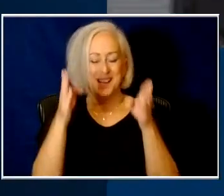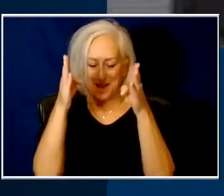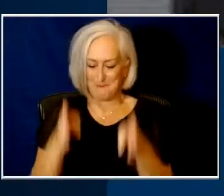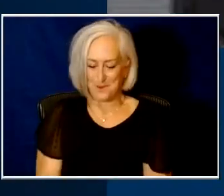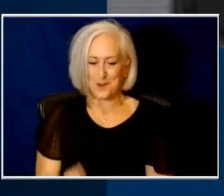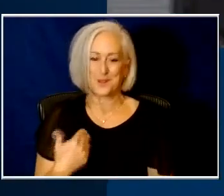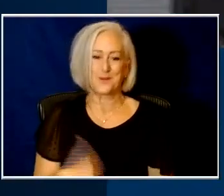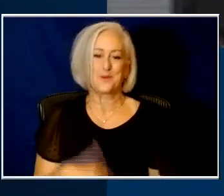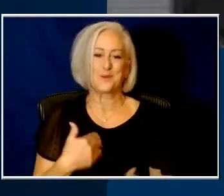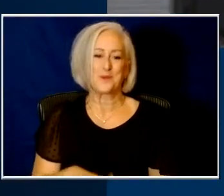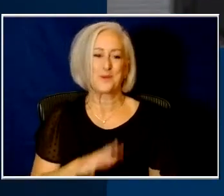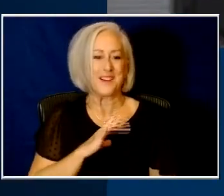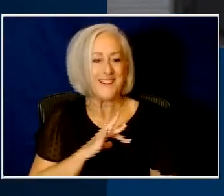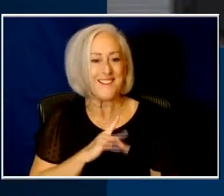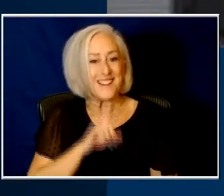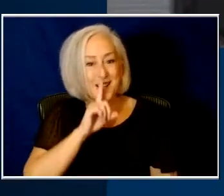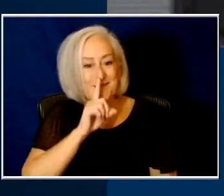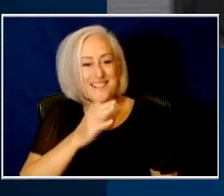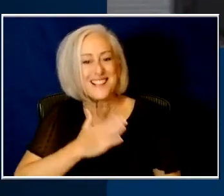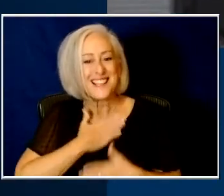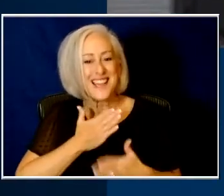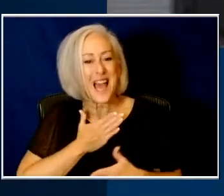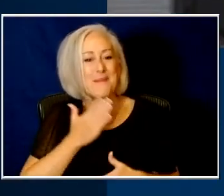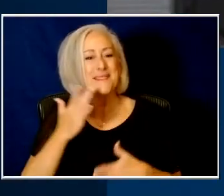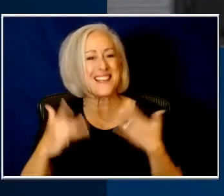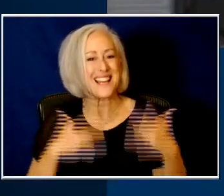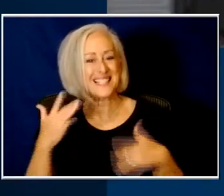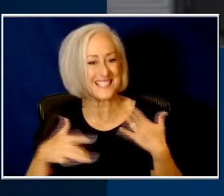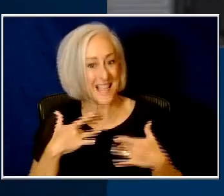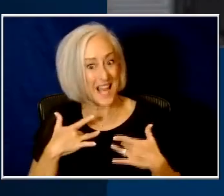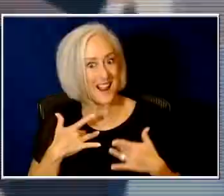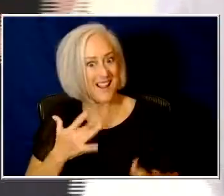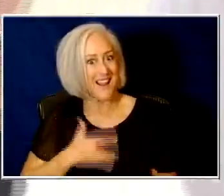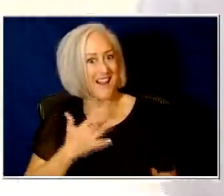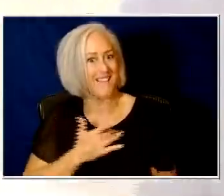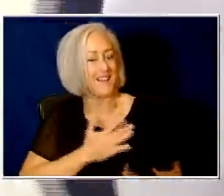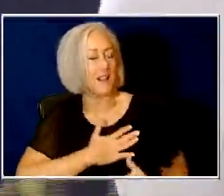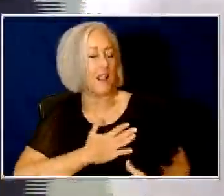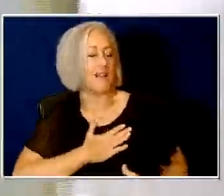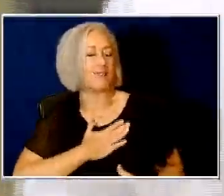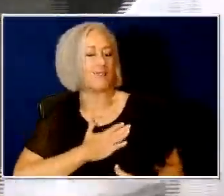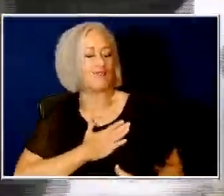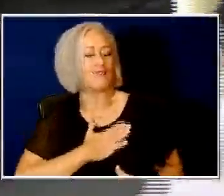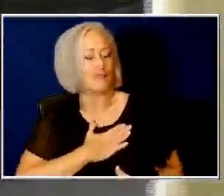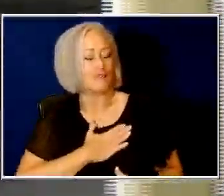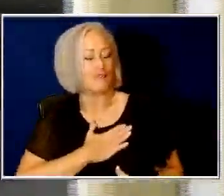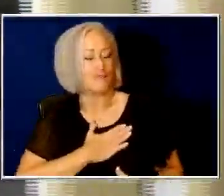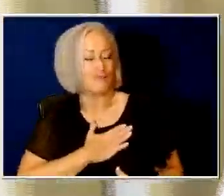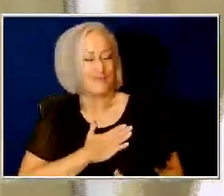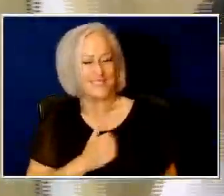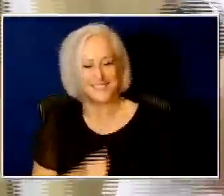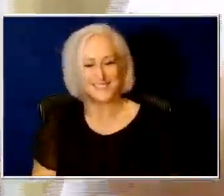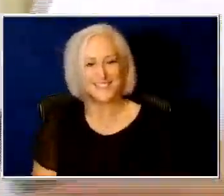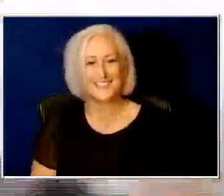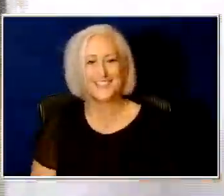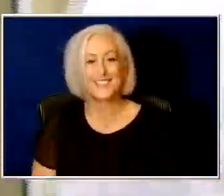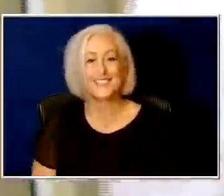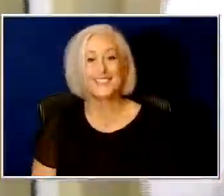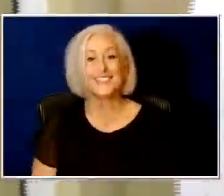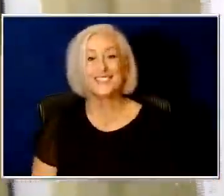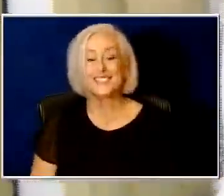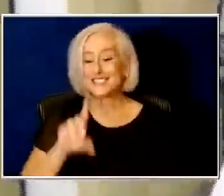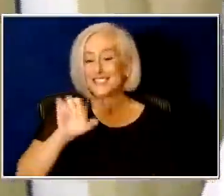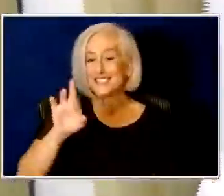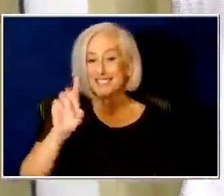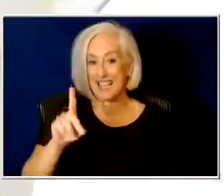happy, excited, I feel I did something from my heart. While in the States, David wanted to share the hospital where